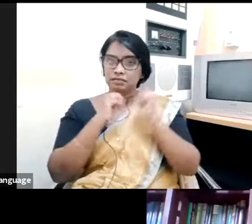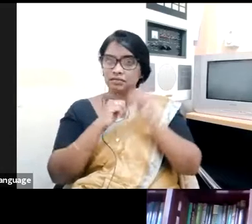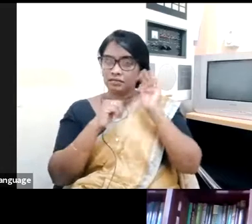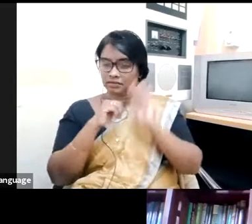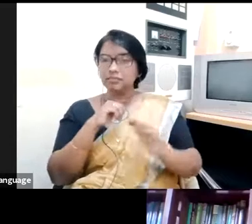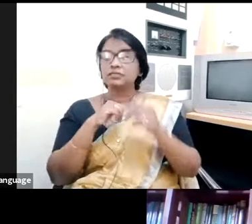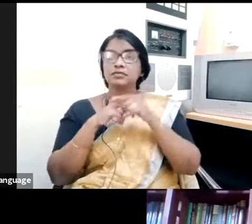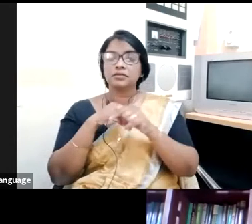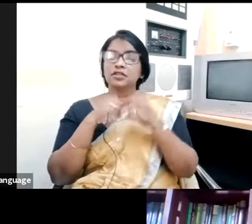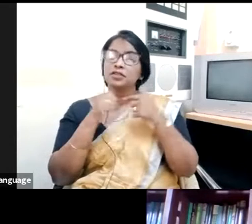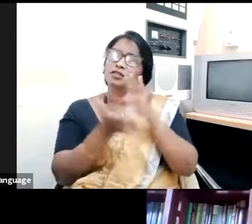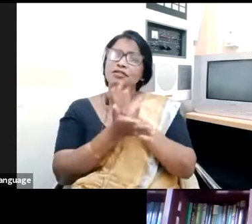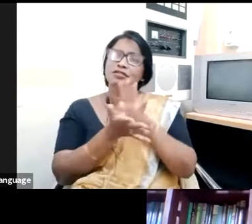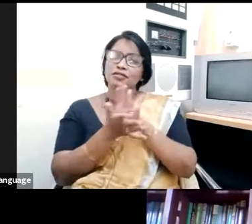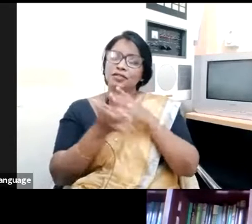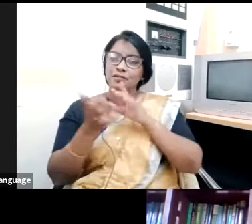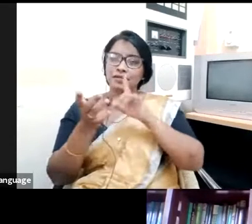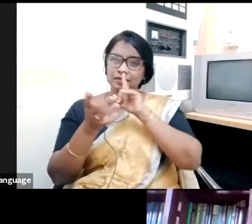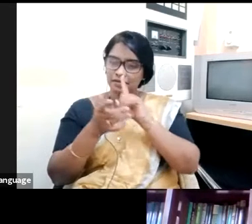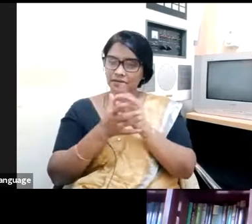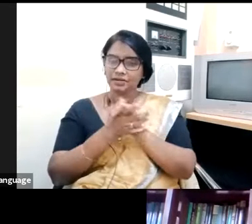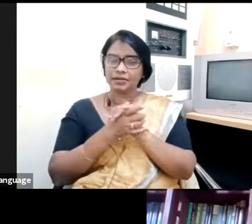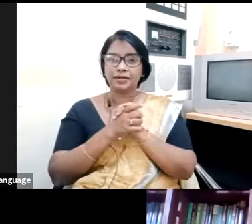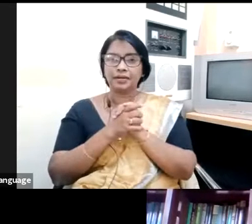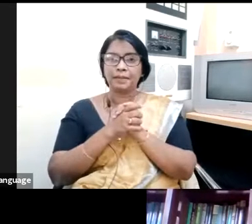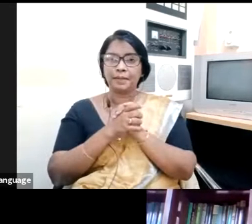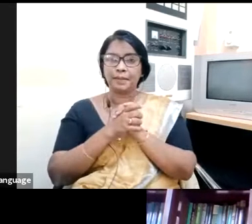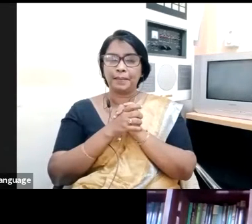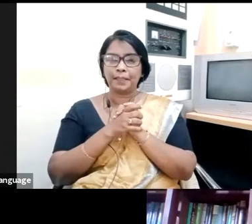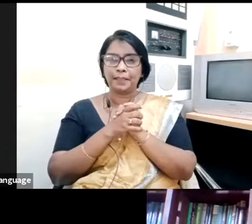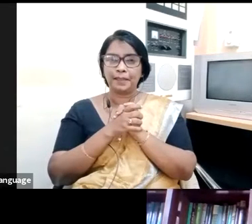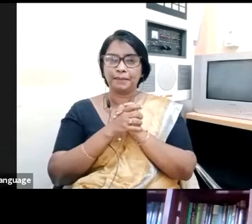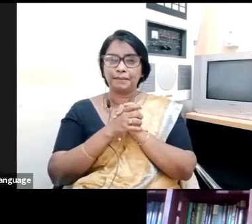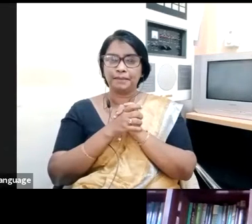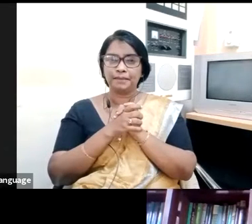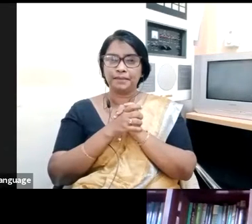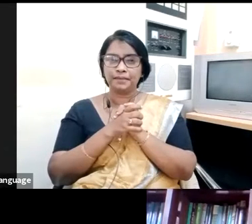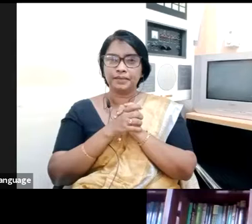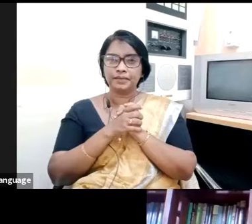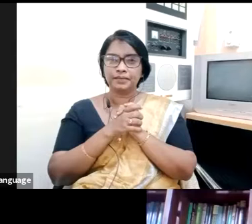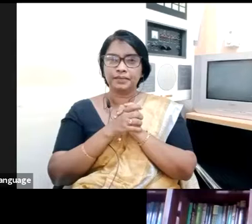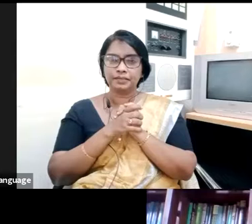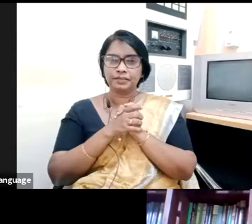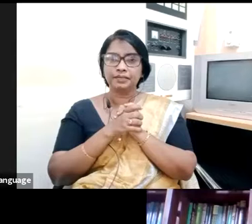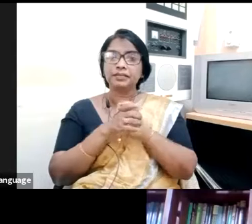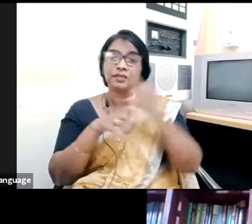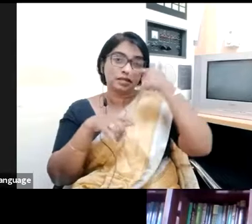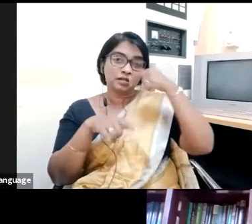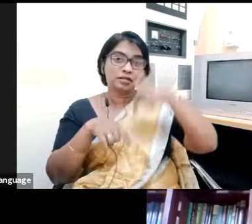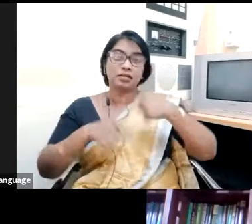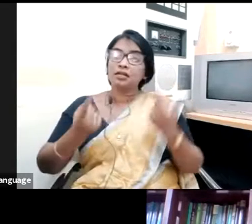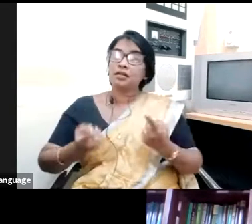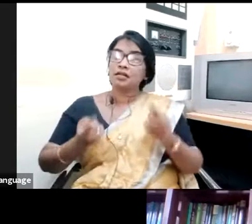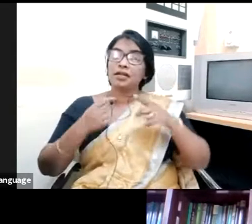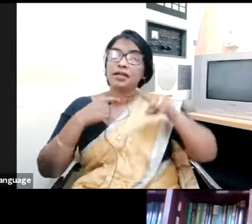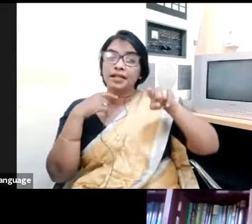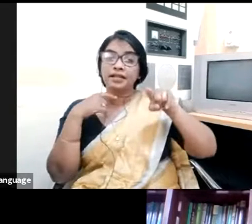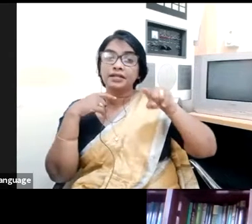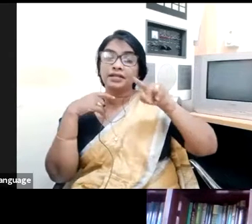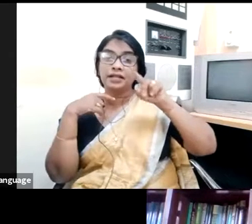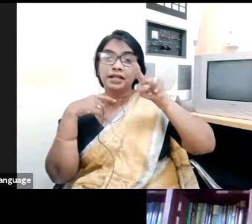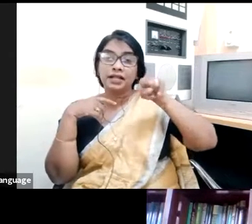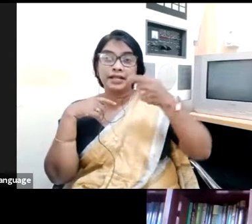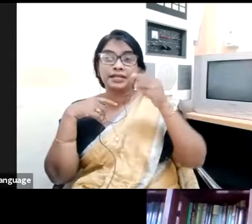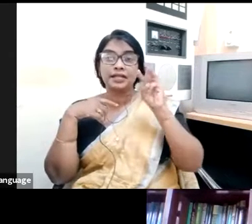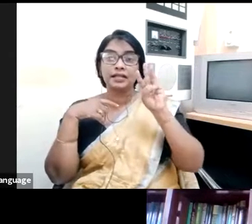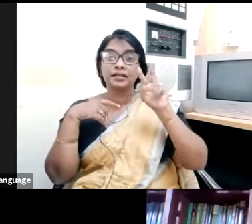132% of our energy requirement within the company up to date now. So we are a carbon